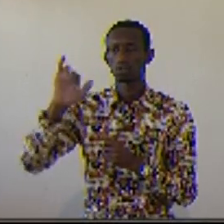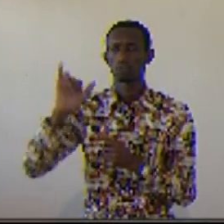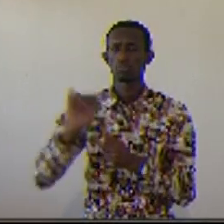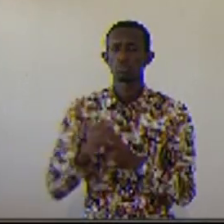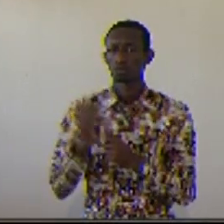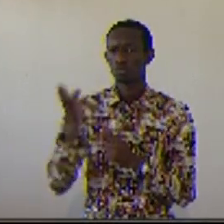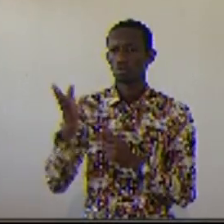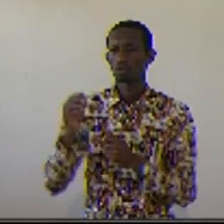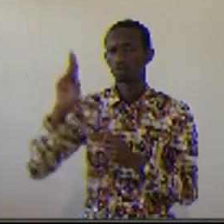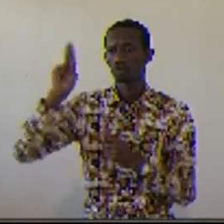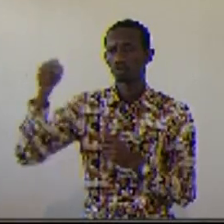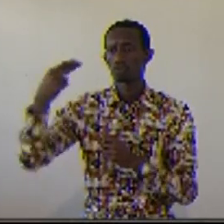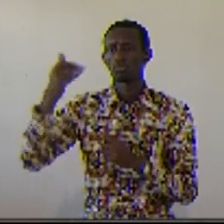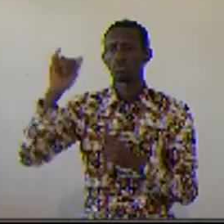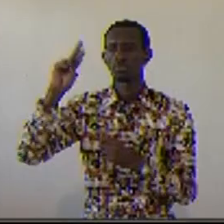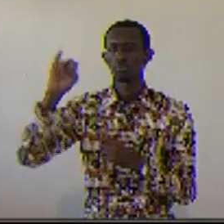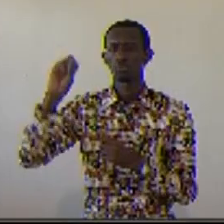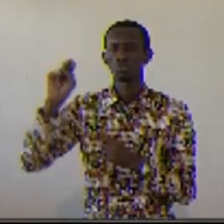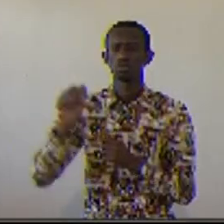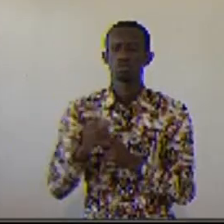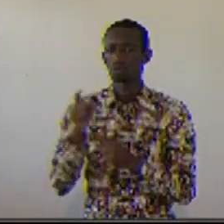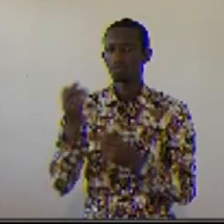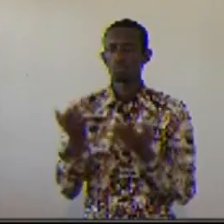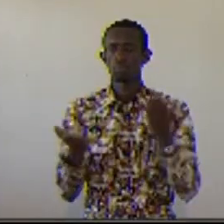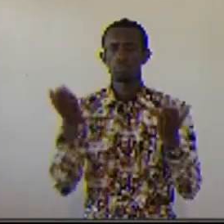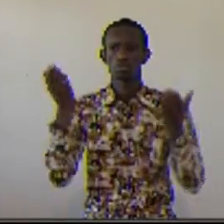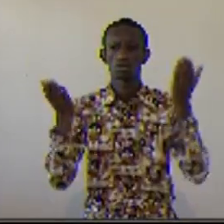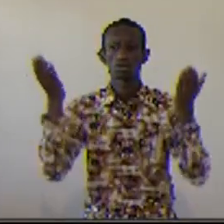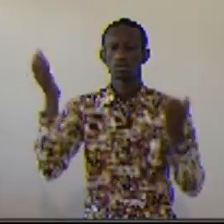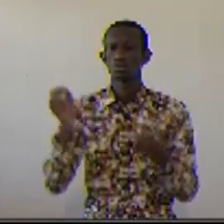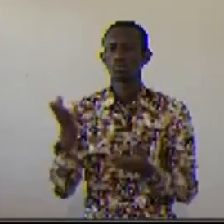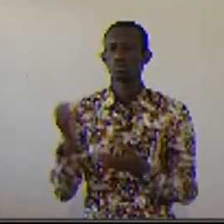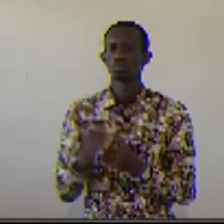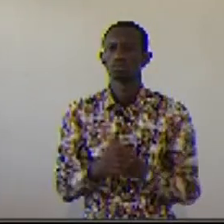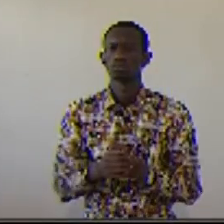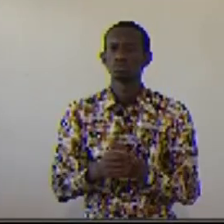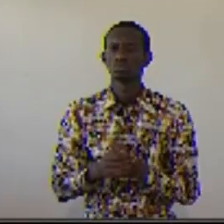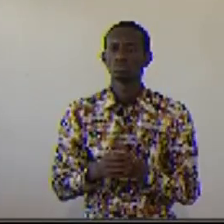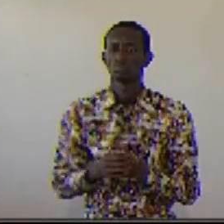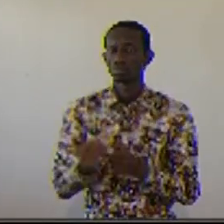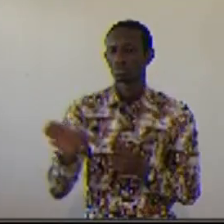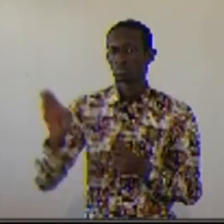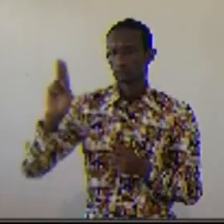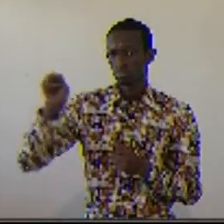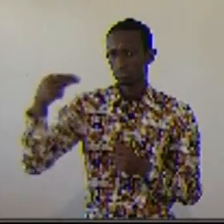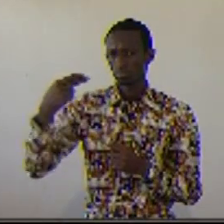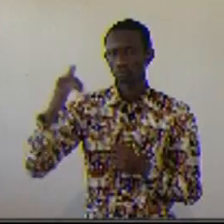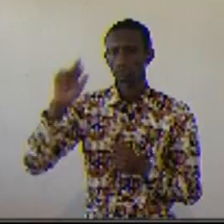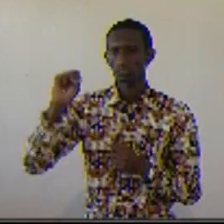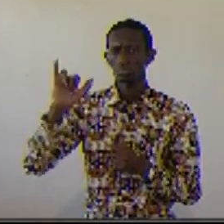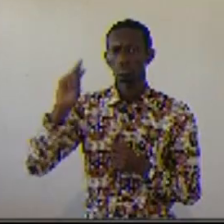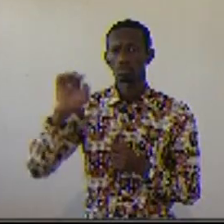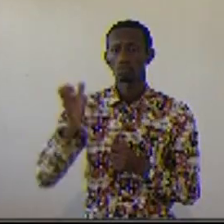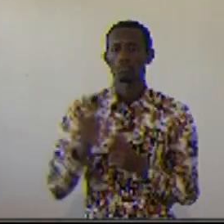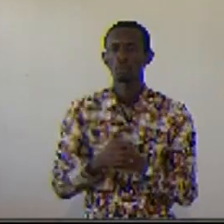the phenol compared to that of other alcohols? Remember, phenol, the structure of phenol,